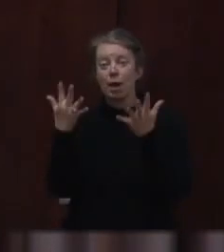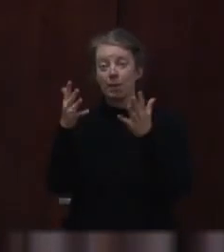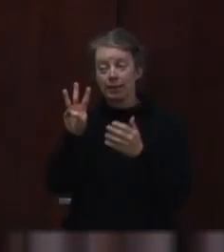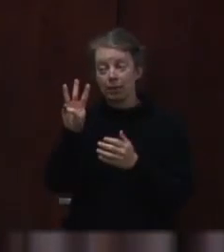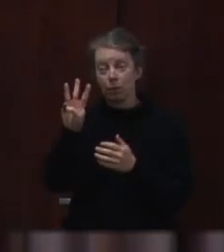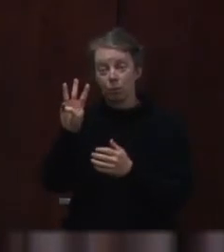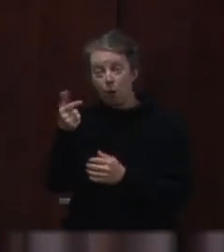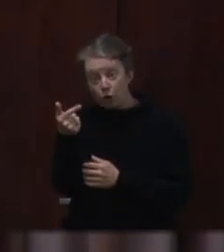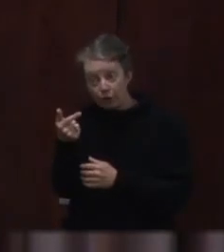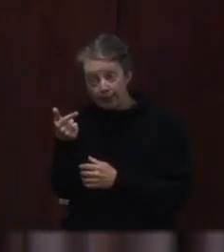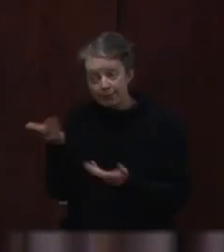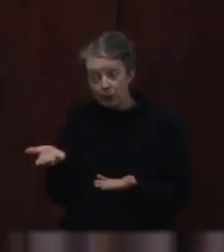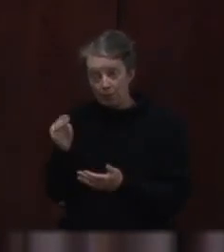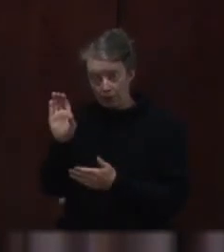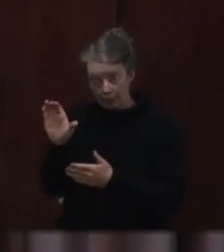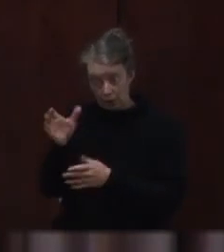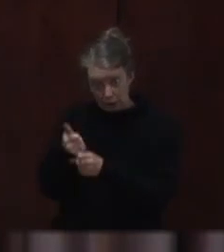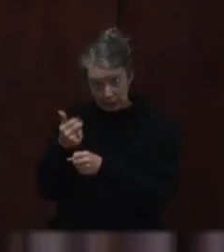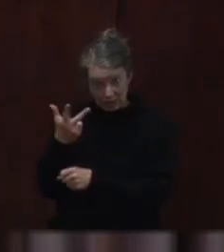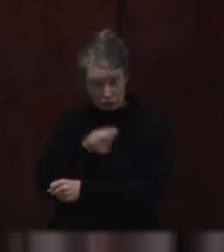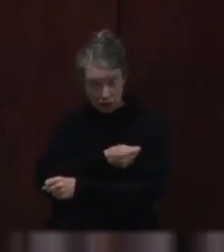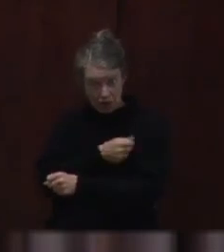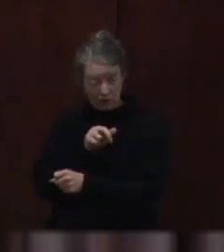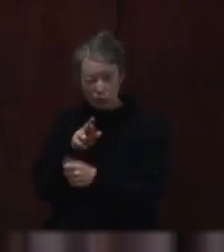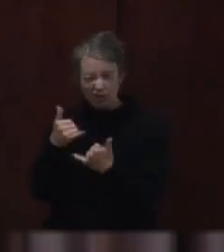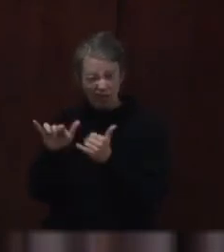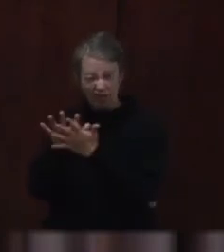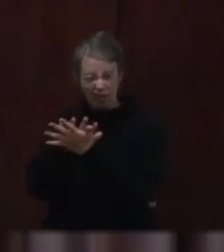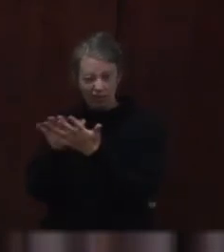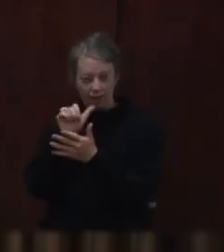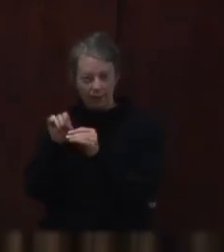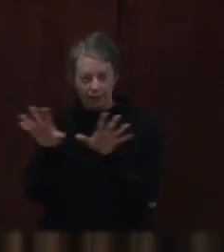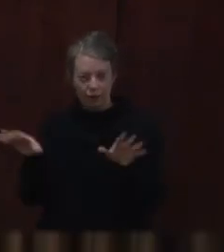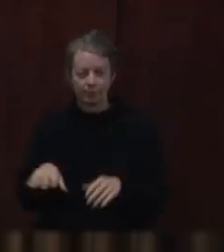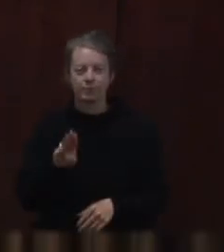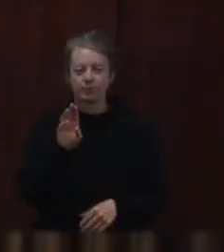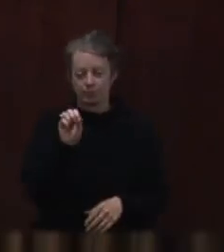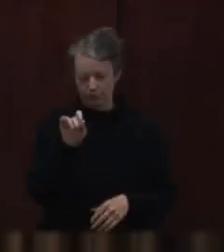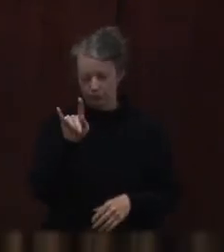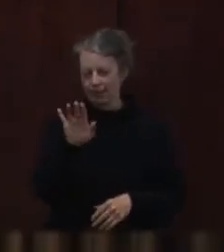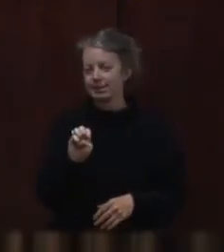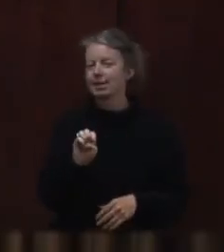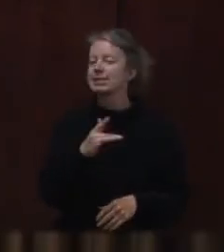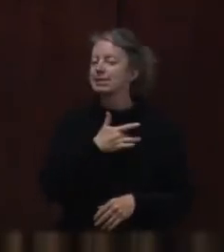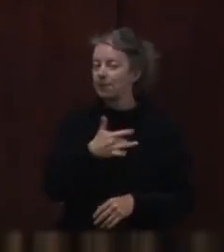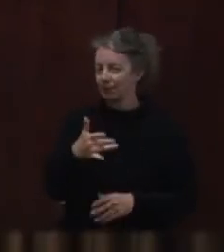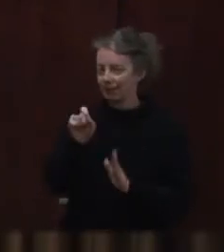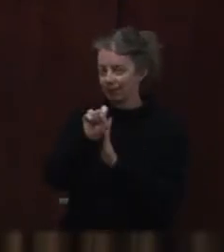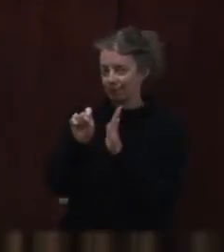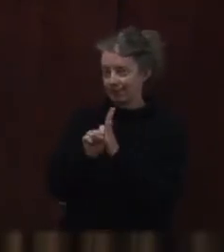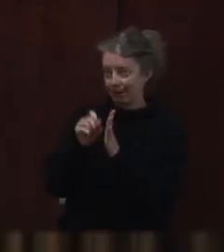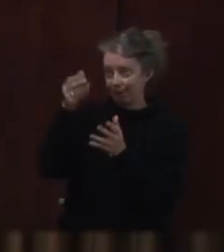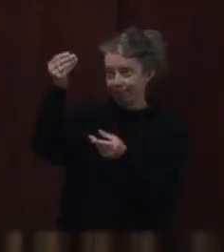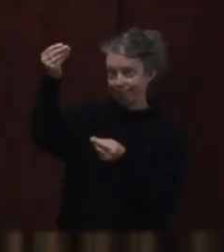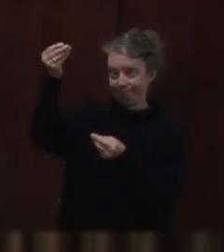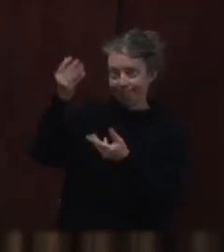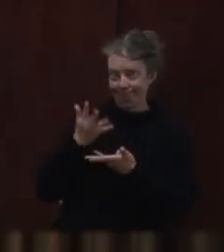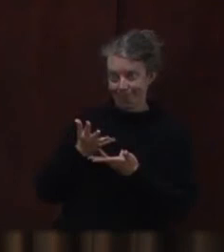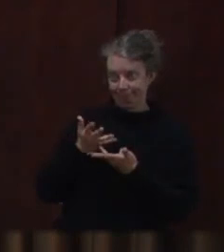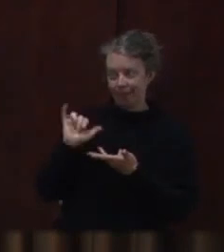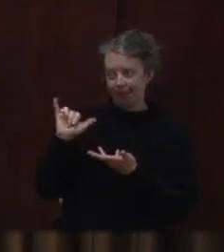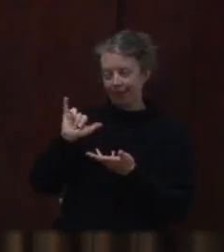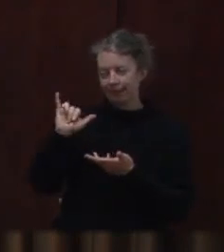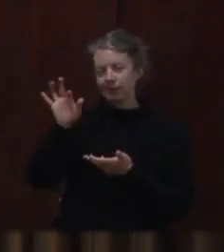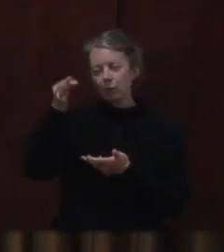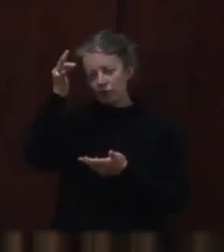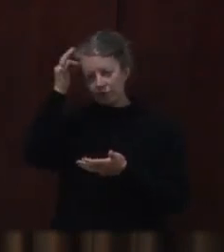are receiving on a weekly basis, or is that still a little unclear at this So point? typically what happens is the state will inform us when it's something like the federal